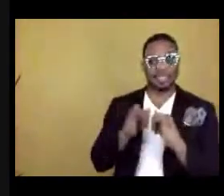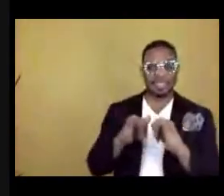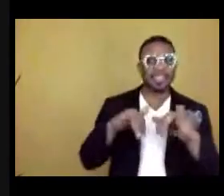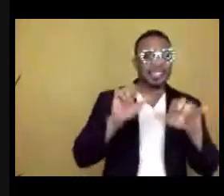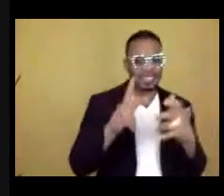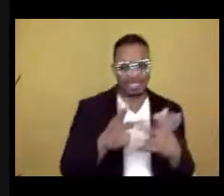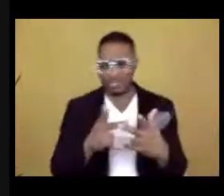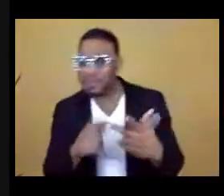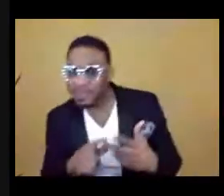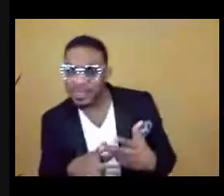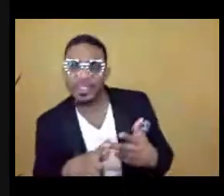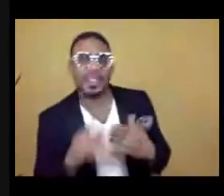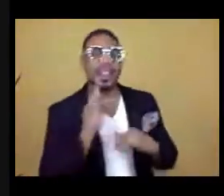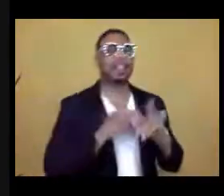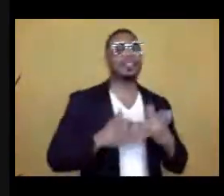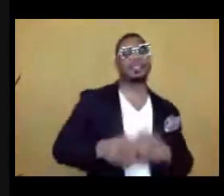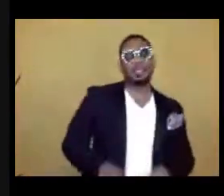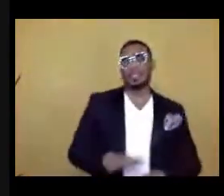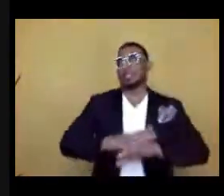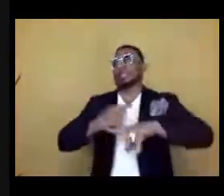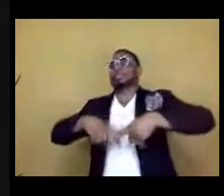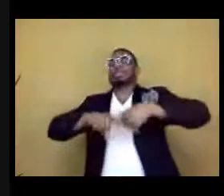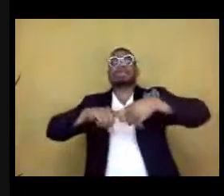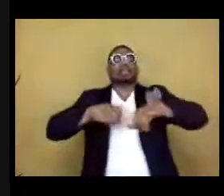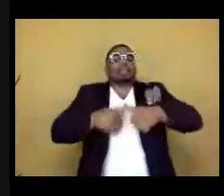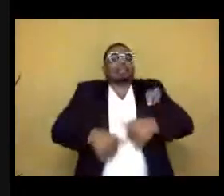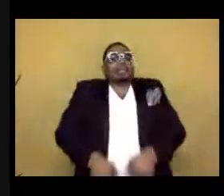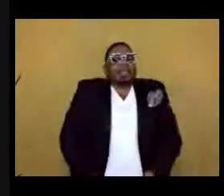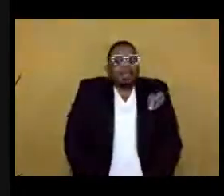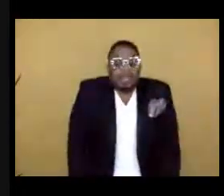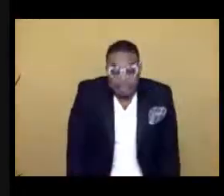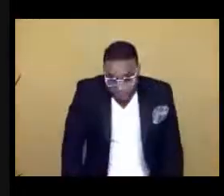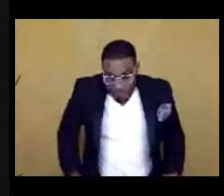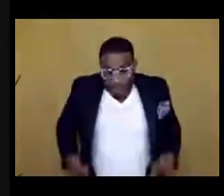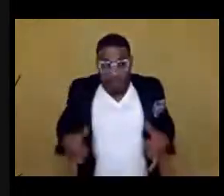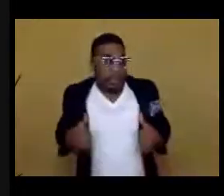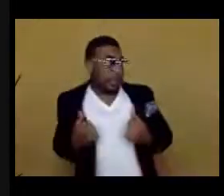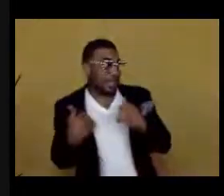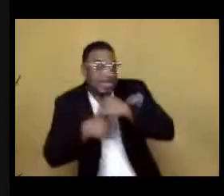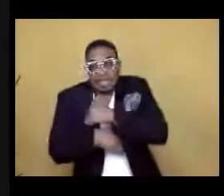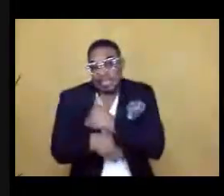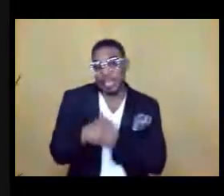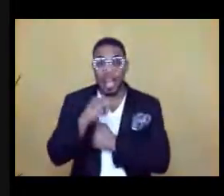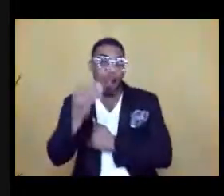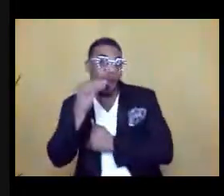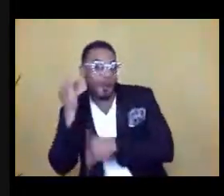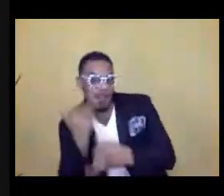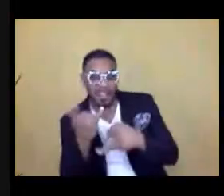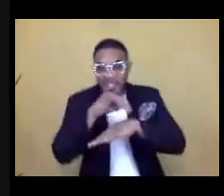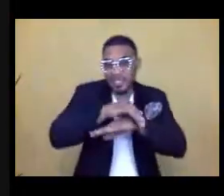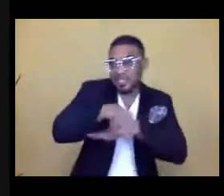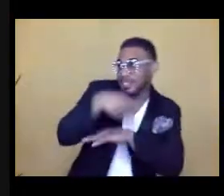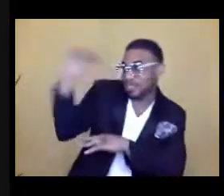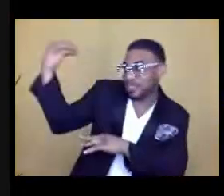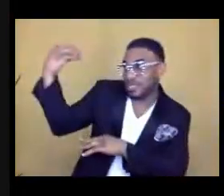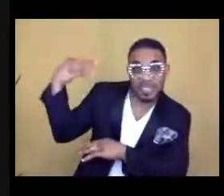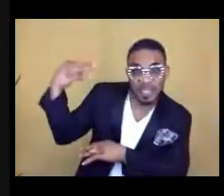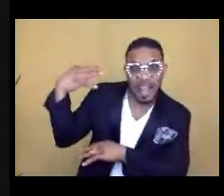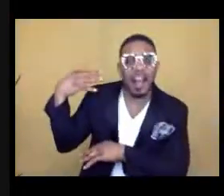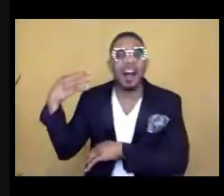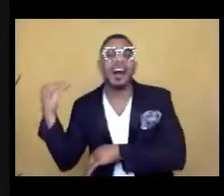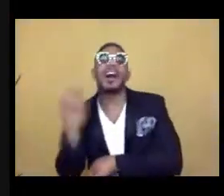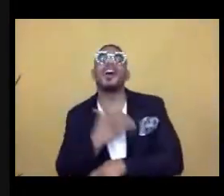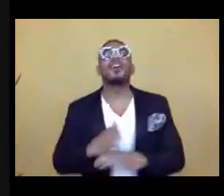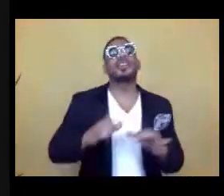third base, better pump the brakes. You gotta slow down. I gotta go home now, cause the lights are on outside. Wish